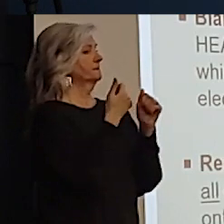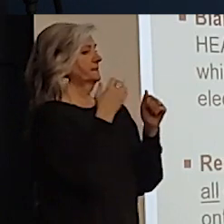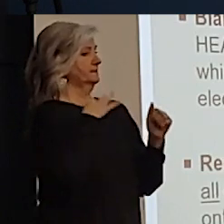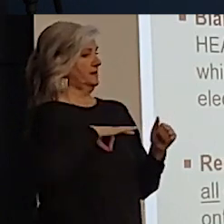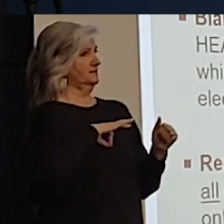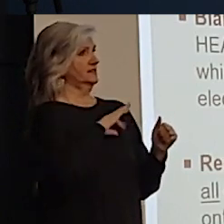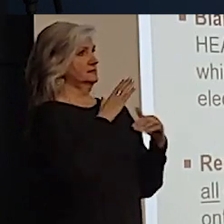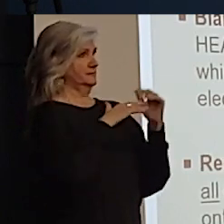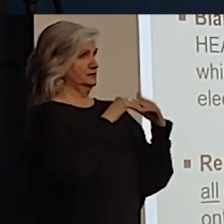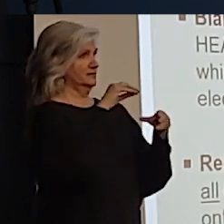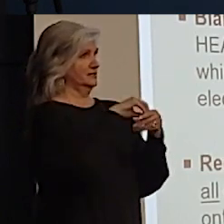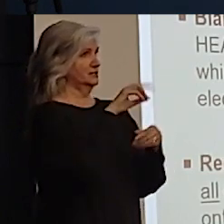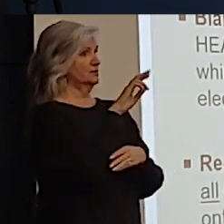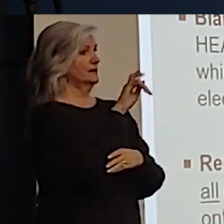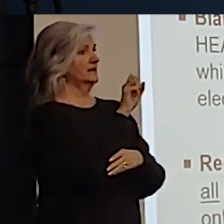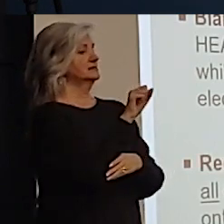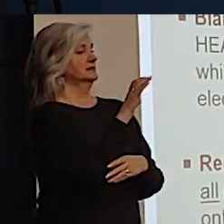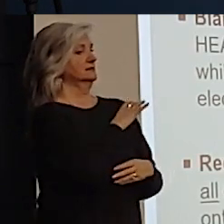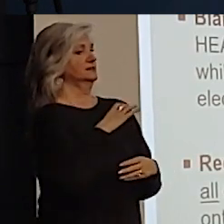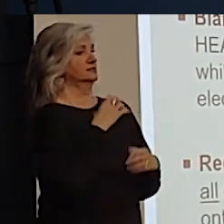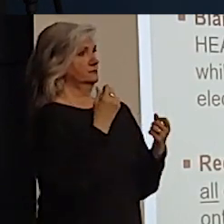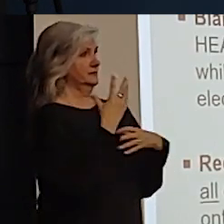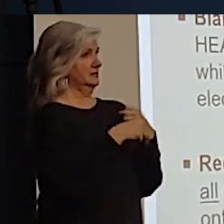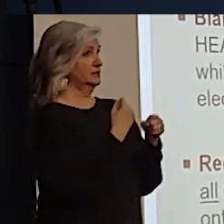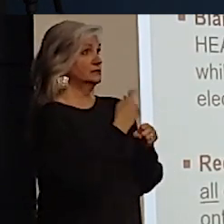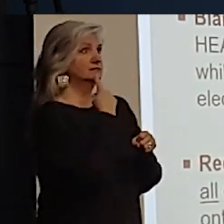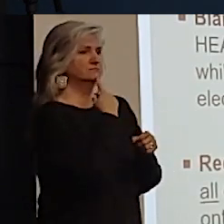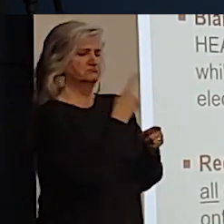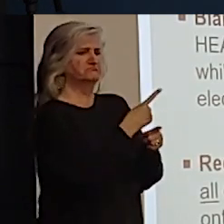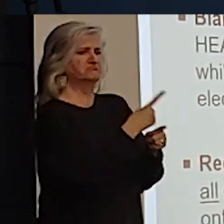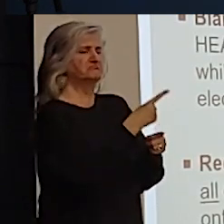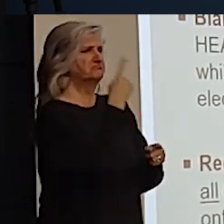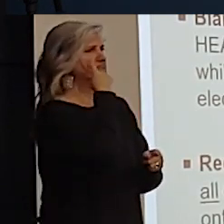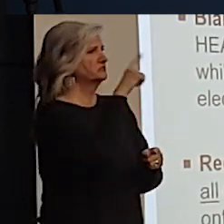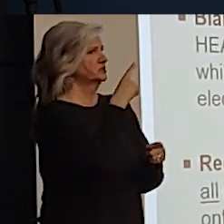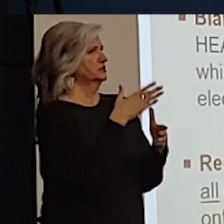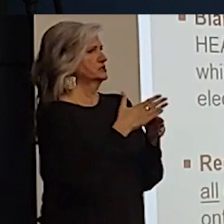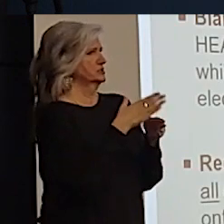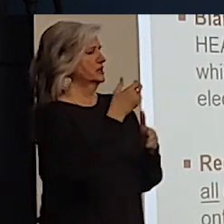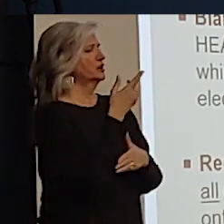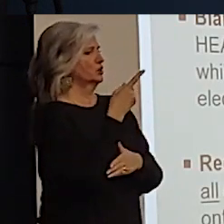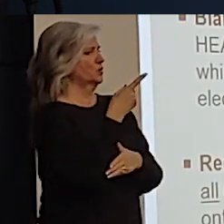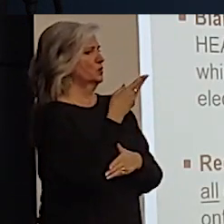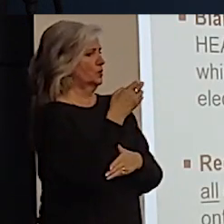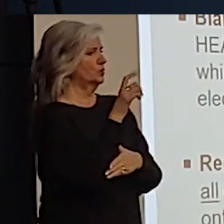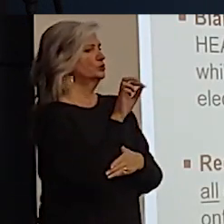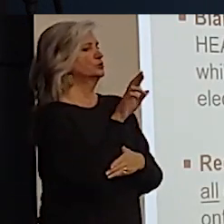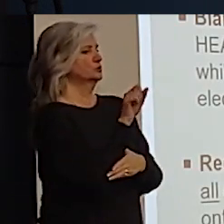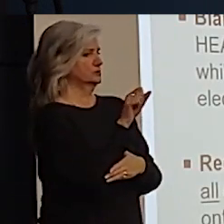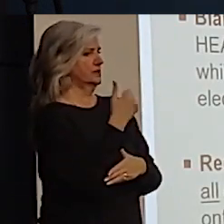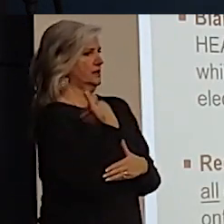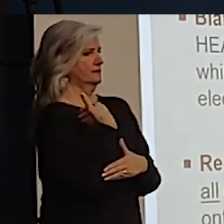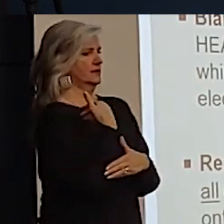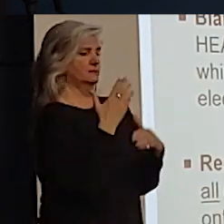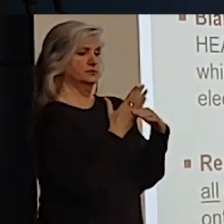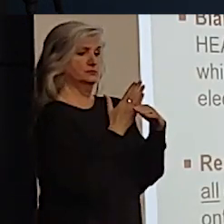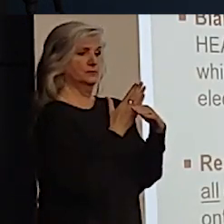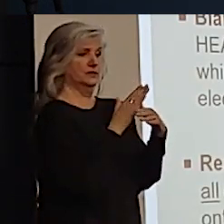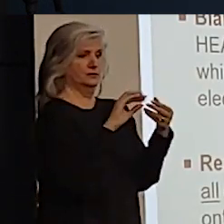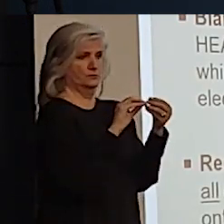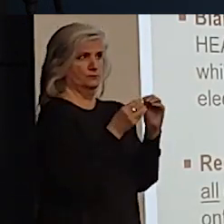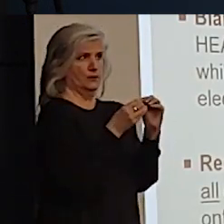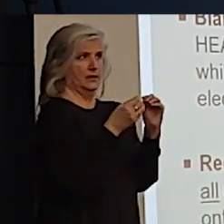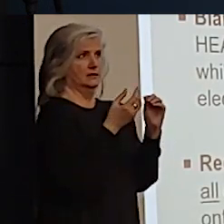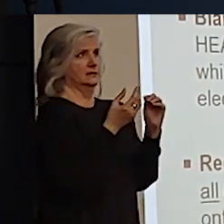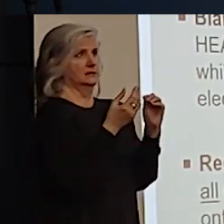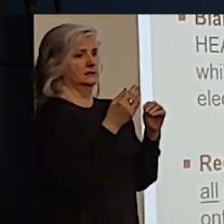rates. And the commission for years said it's appropriate for utility shareholders to fund that operations in between rate cases. Come in with a rate